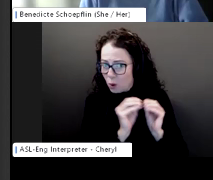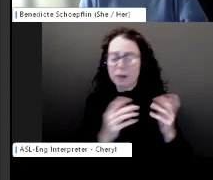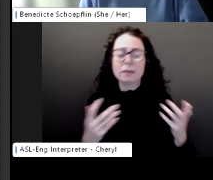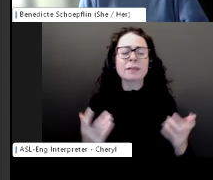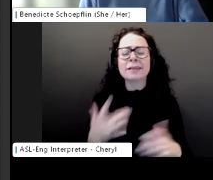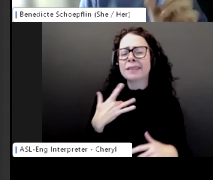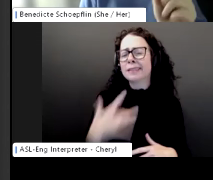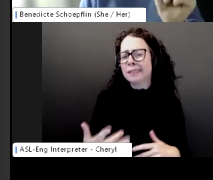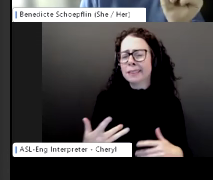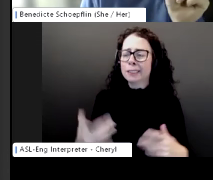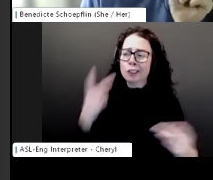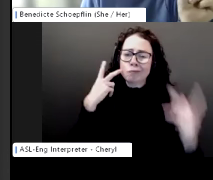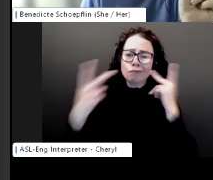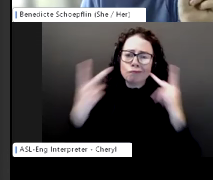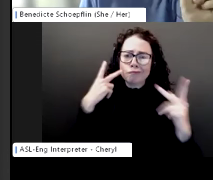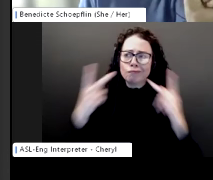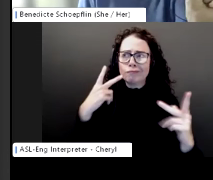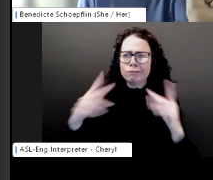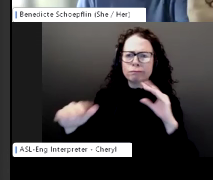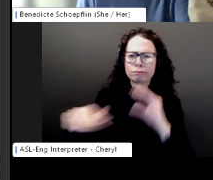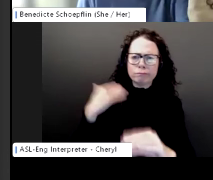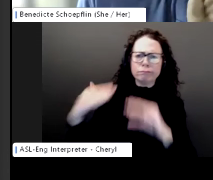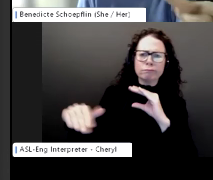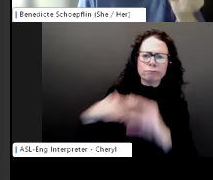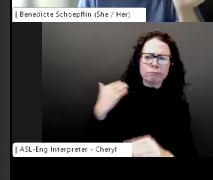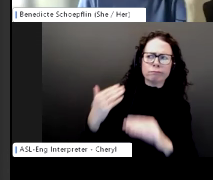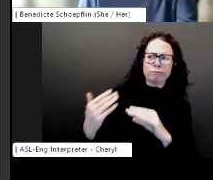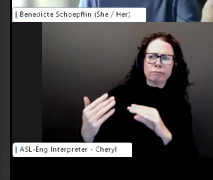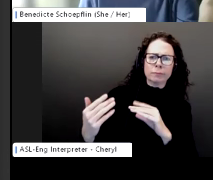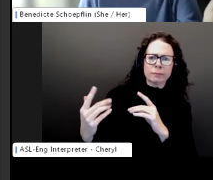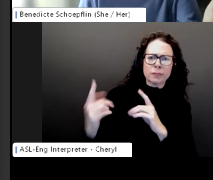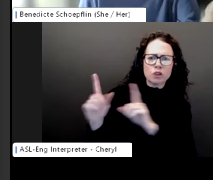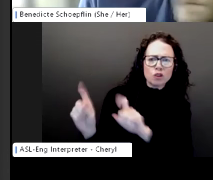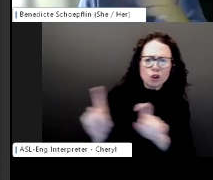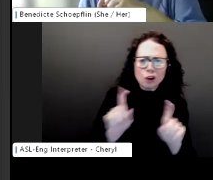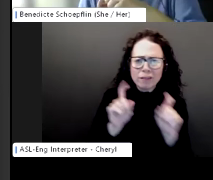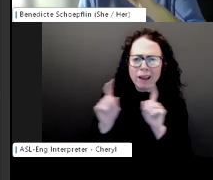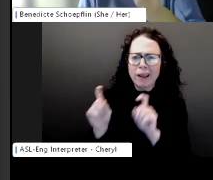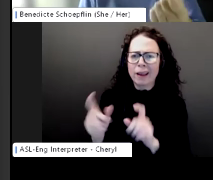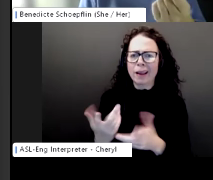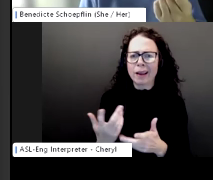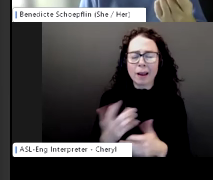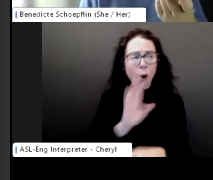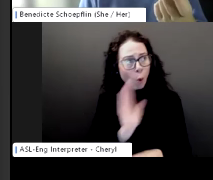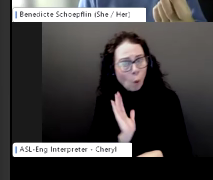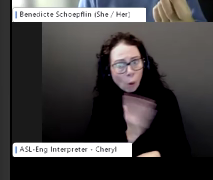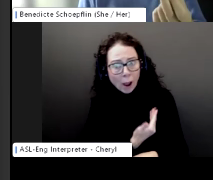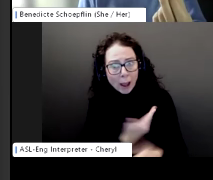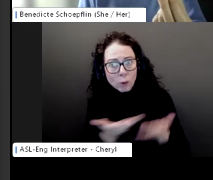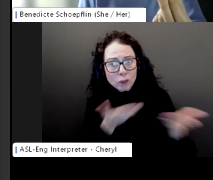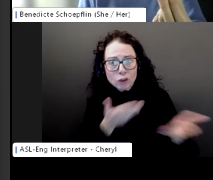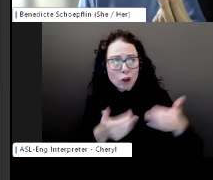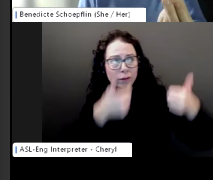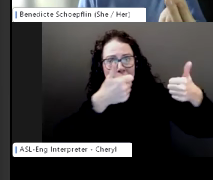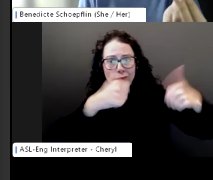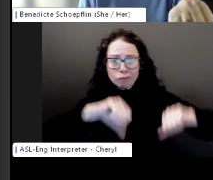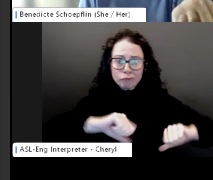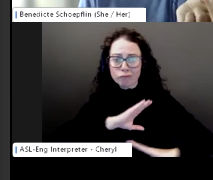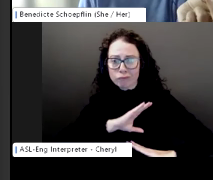with requests for surveys. How did we do? You know, tell us how was our service kind of thing. Or you